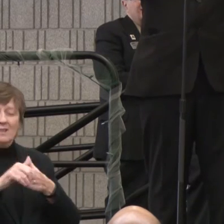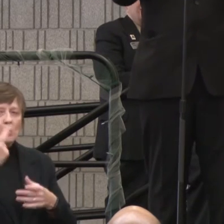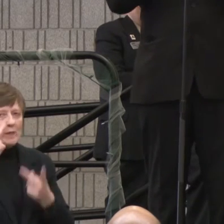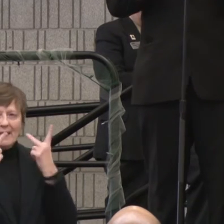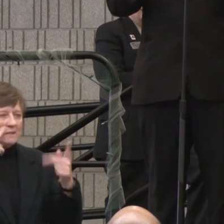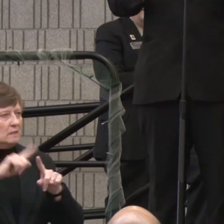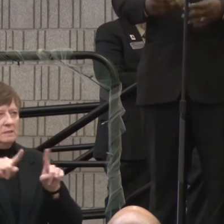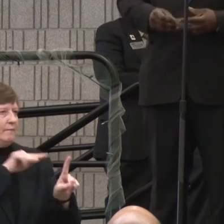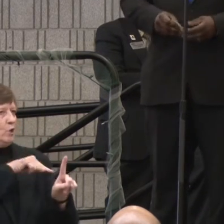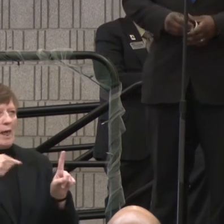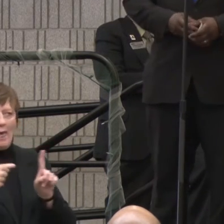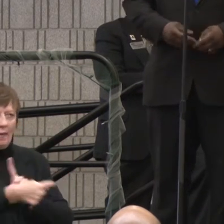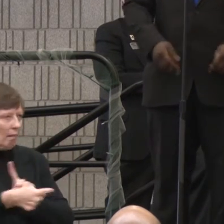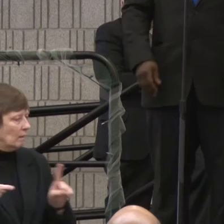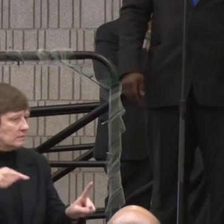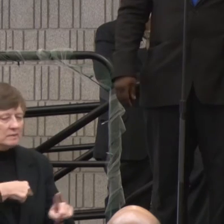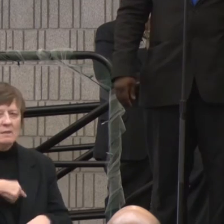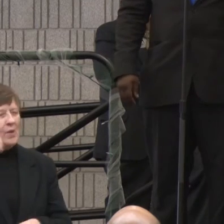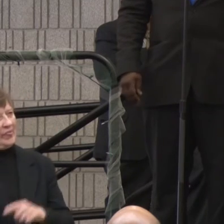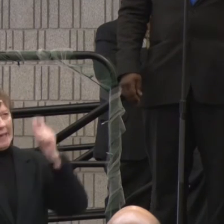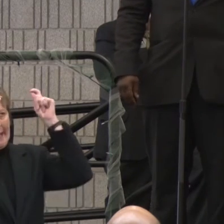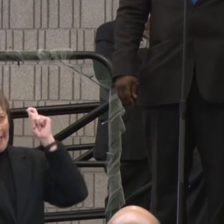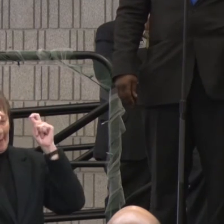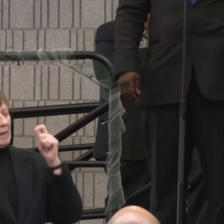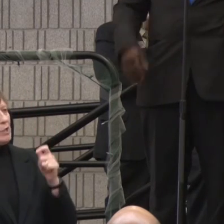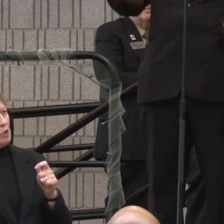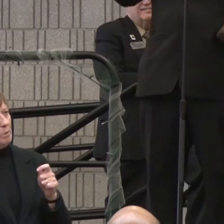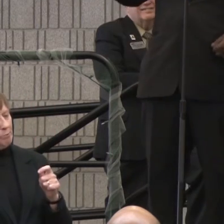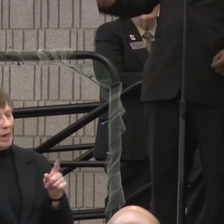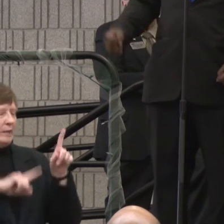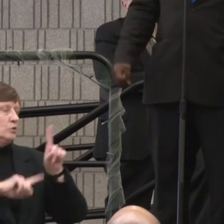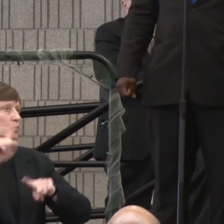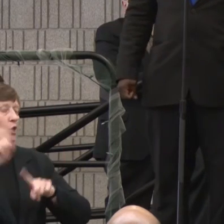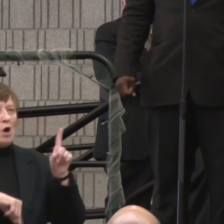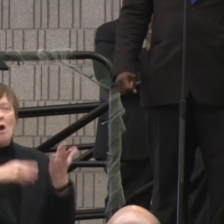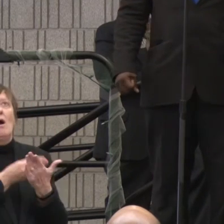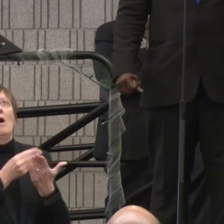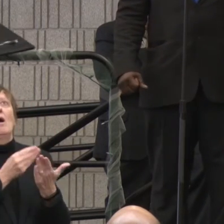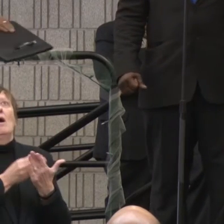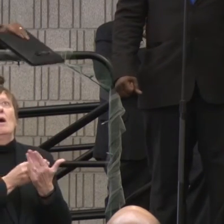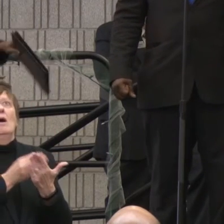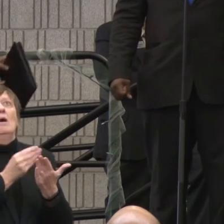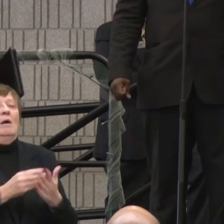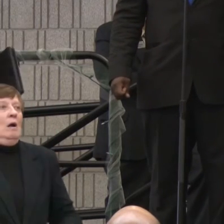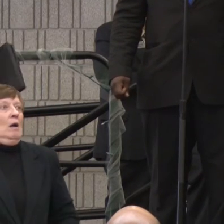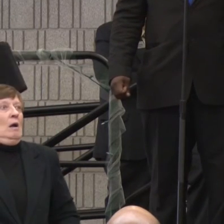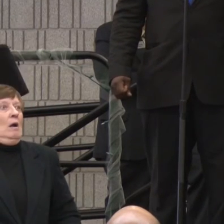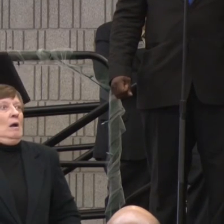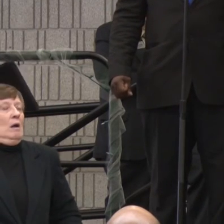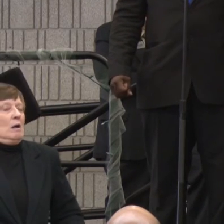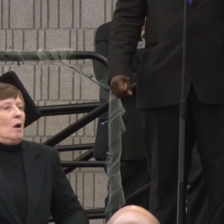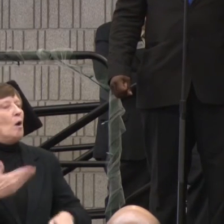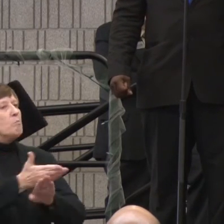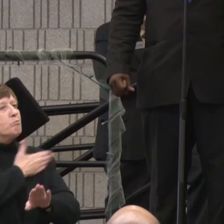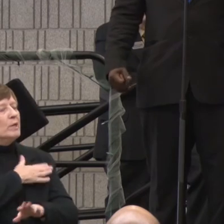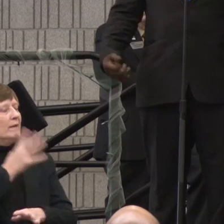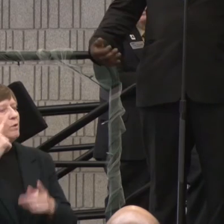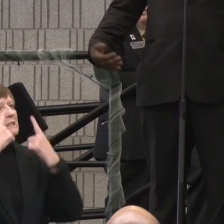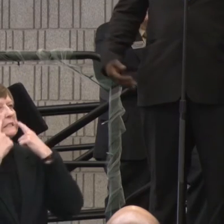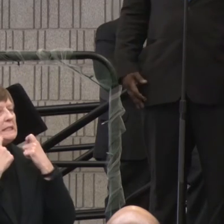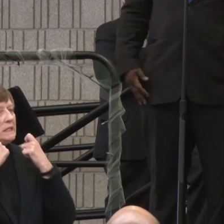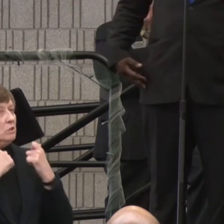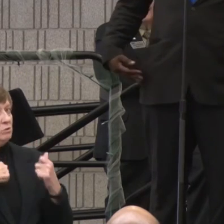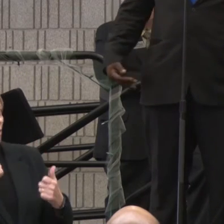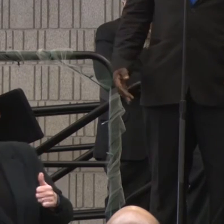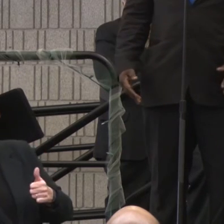the angles. They wash your thinking cap. Now your brain is star-spangled. Jingle. Jangle. Music to your ears. Or a precursor for tears. If your